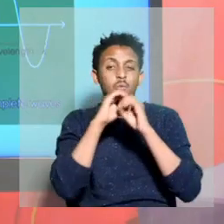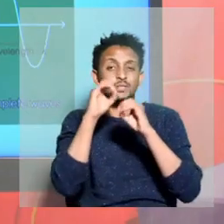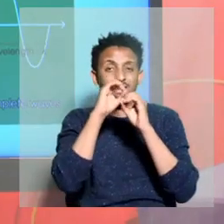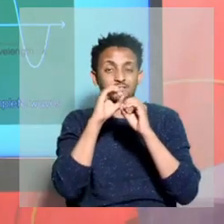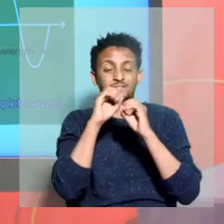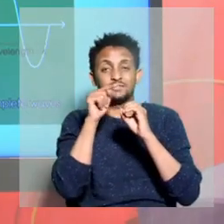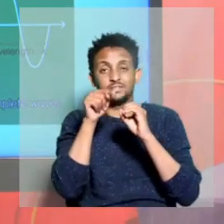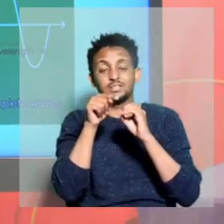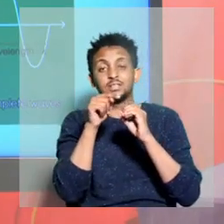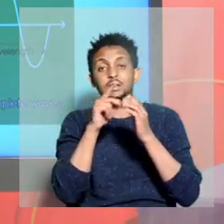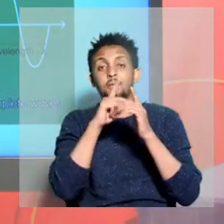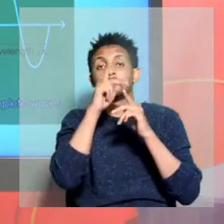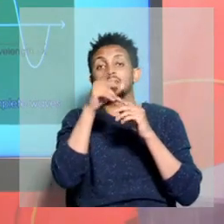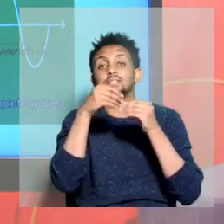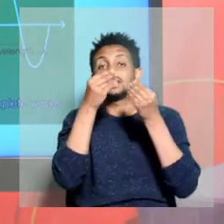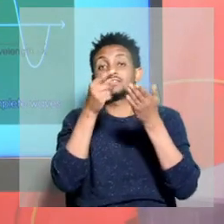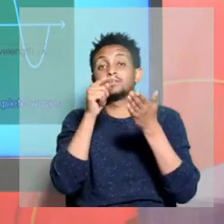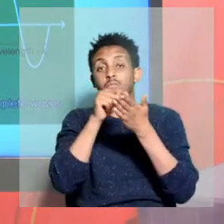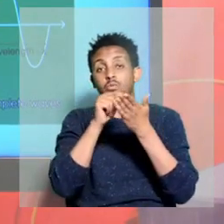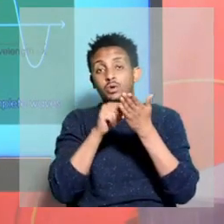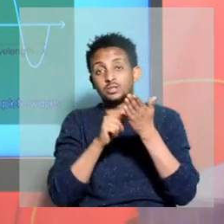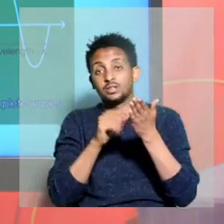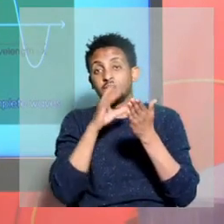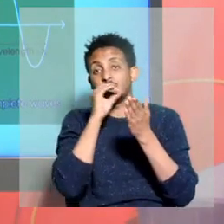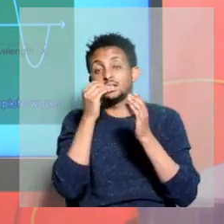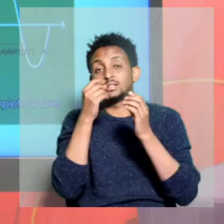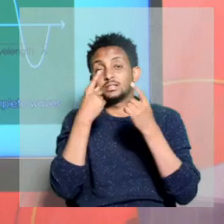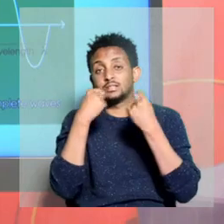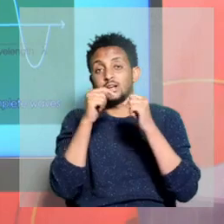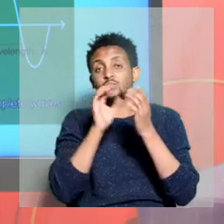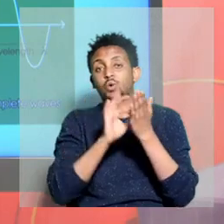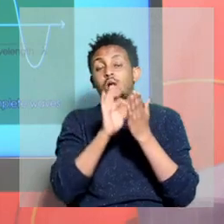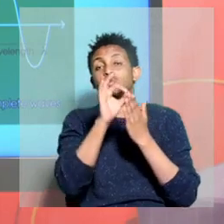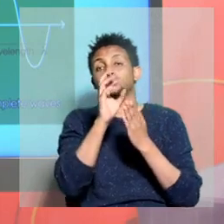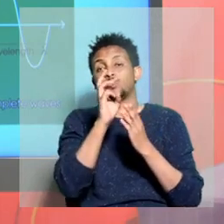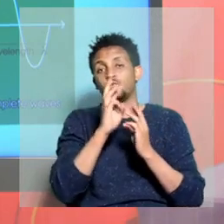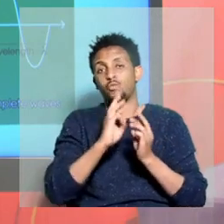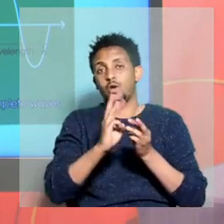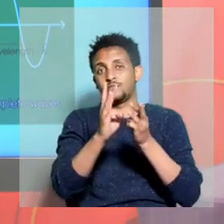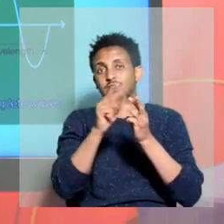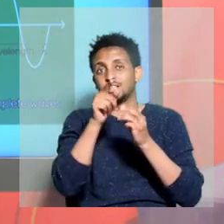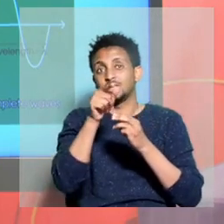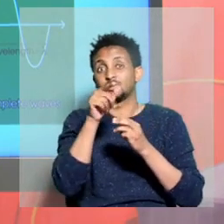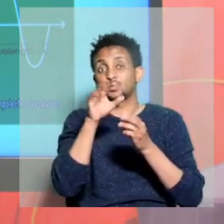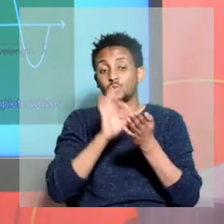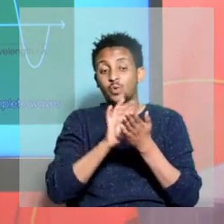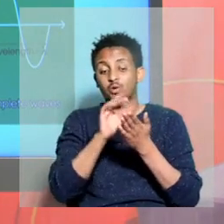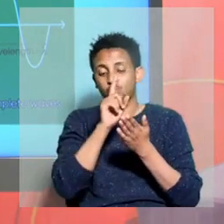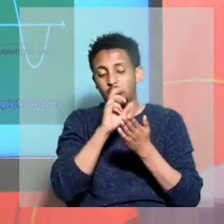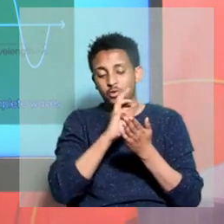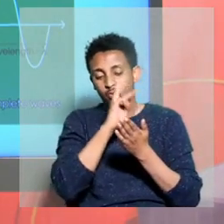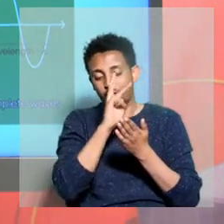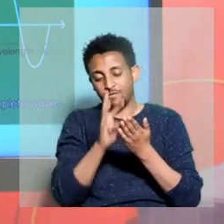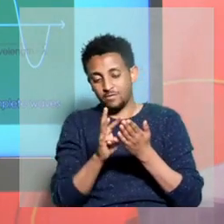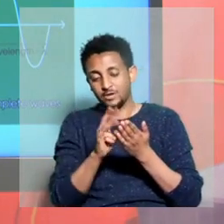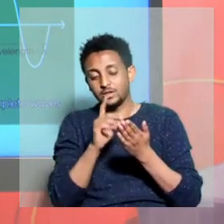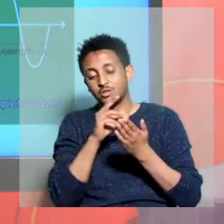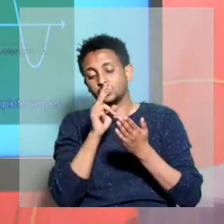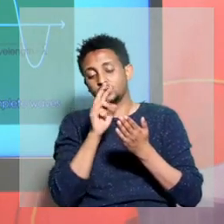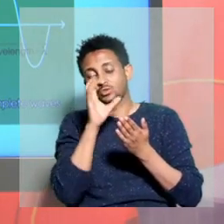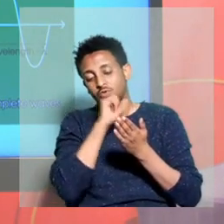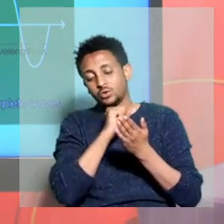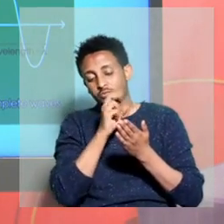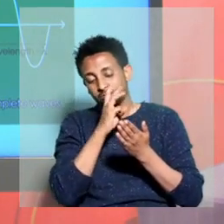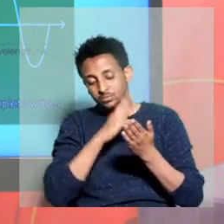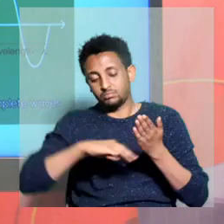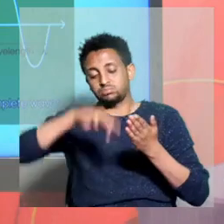waves passing a given point and try to count the number of waves. So as you count, one wave is passing, you are going to